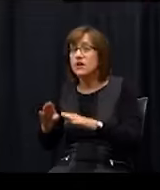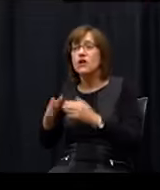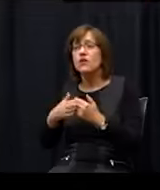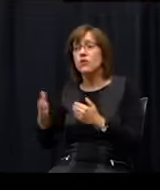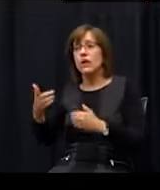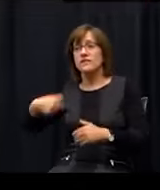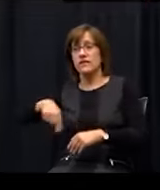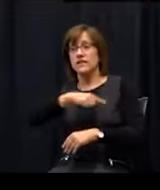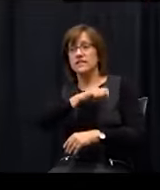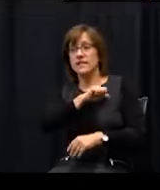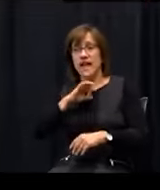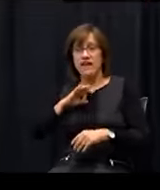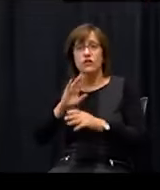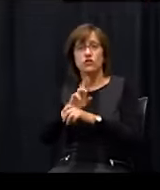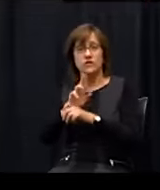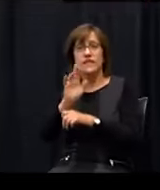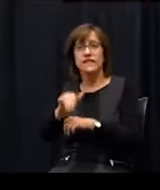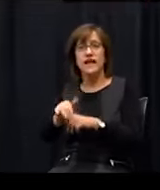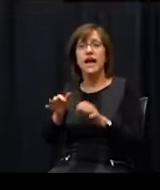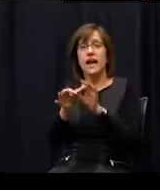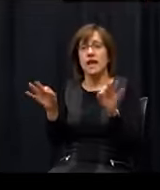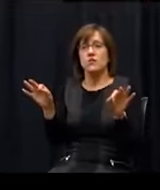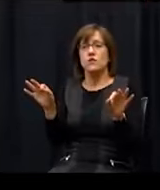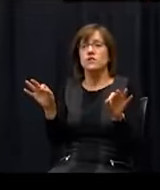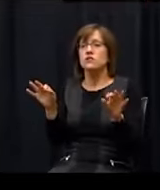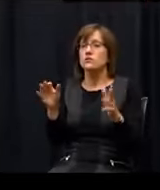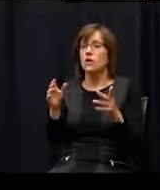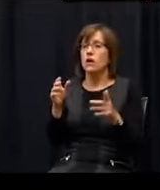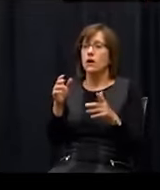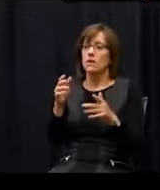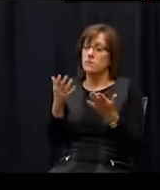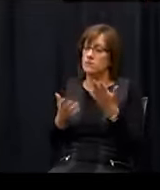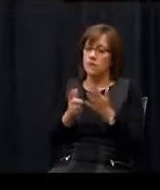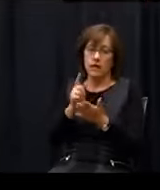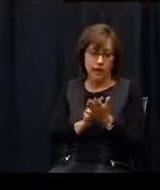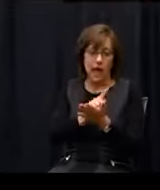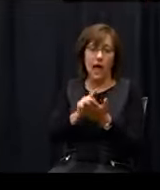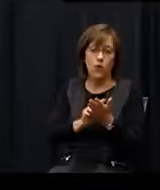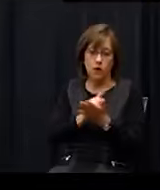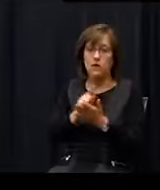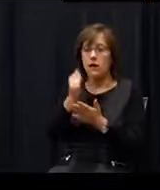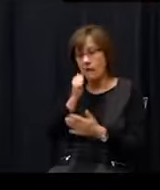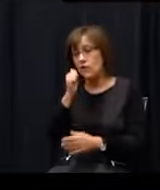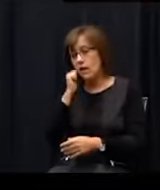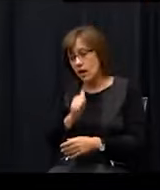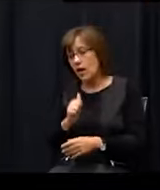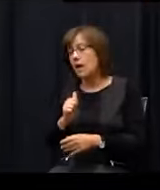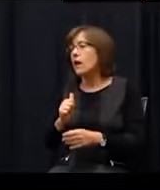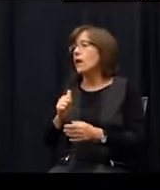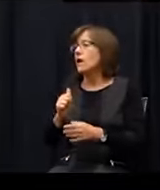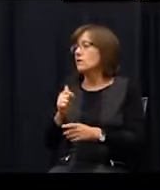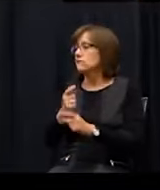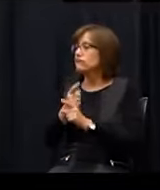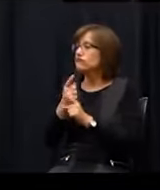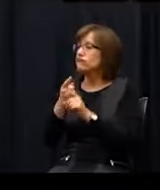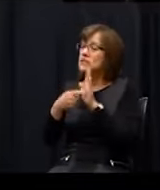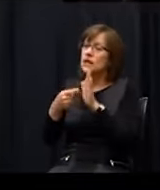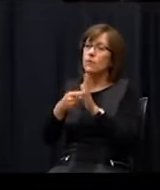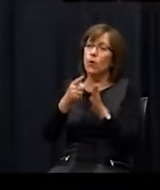that language. Hourly, daily, regular examples of what is and is not